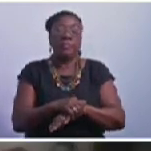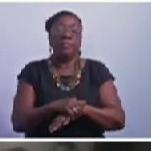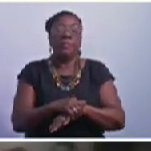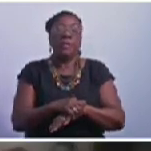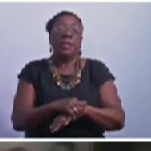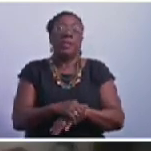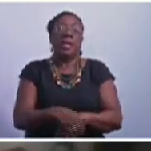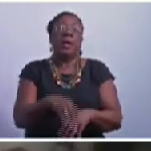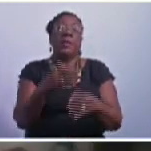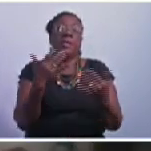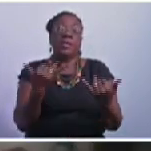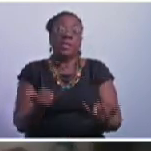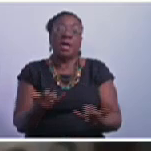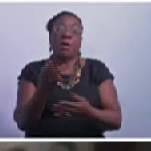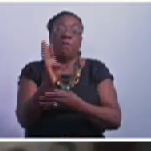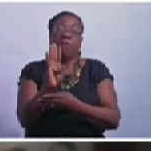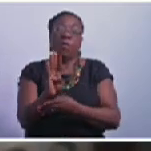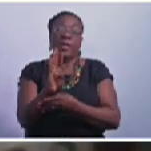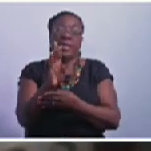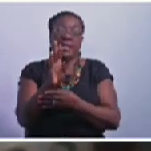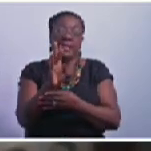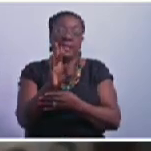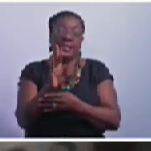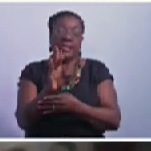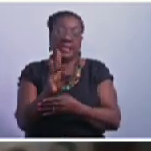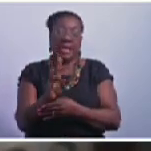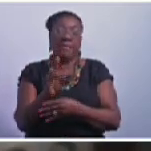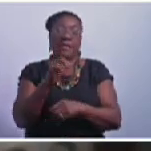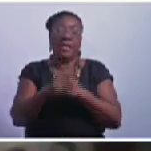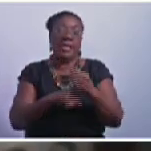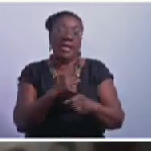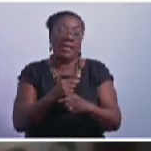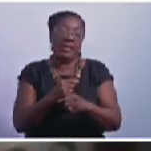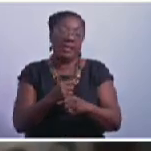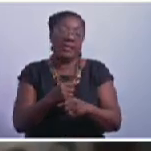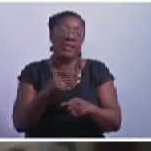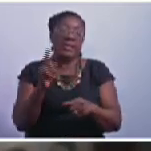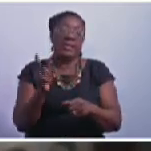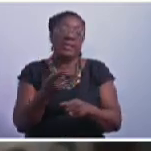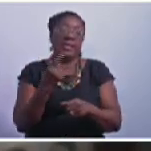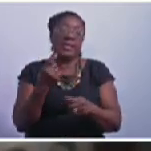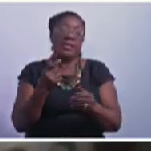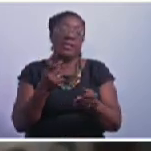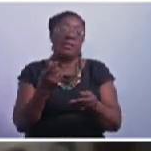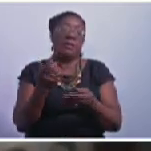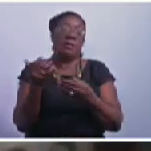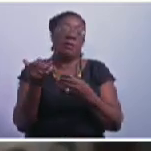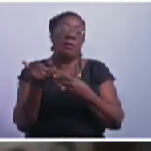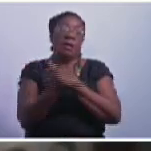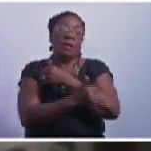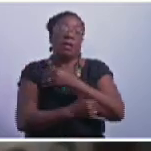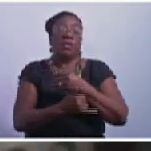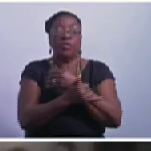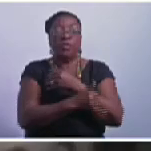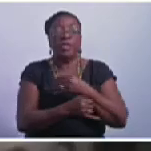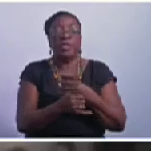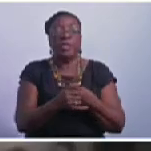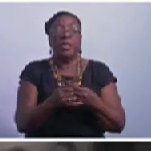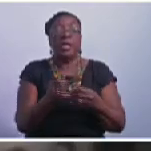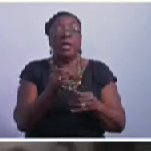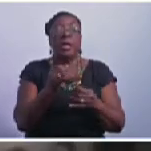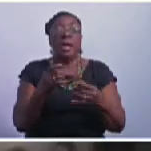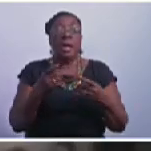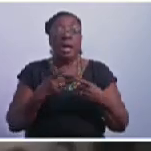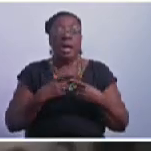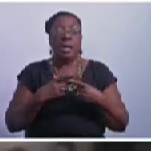England, and time has laid claim to the majority of its members. Out of the 16, I think there's only five or six of us